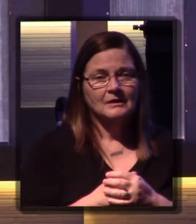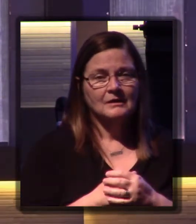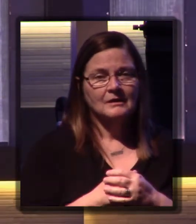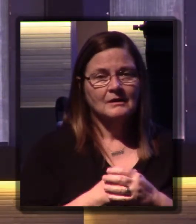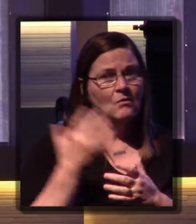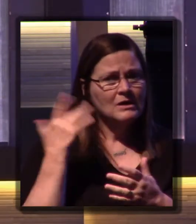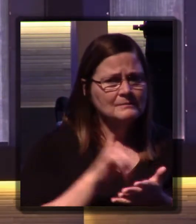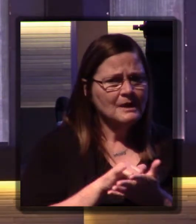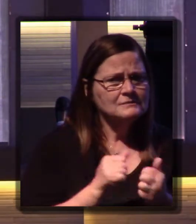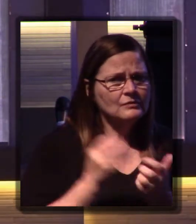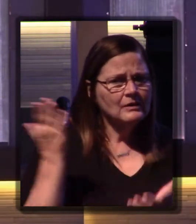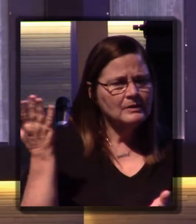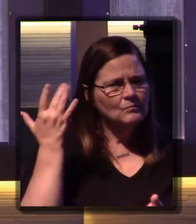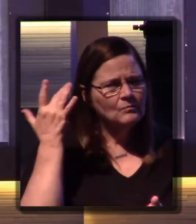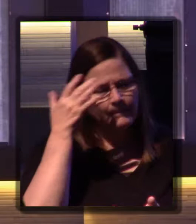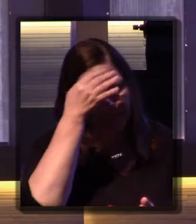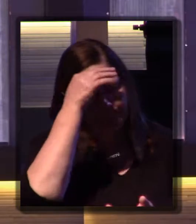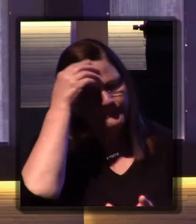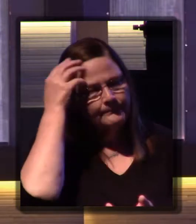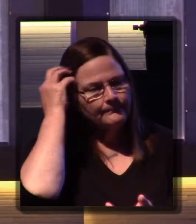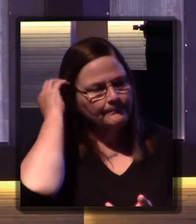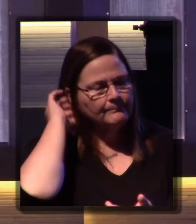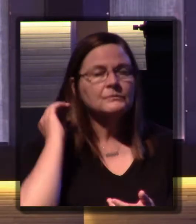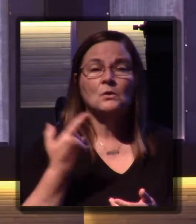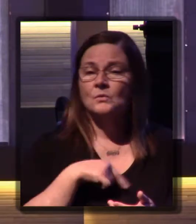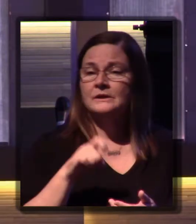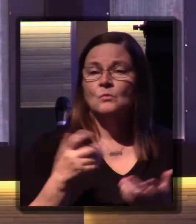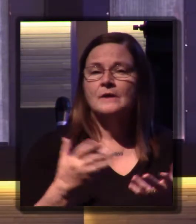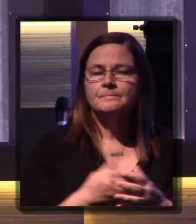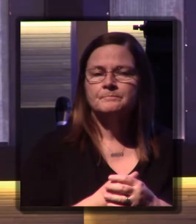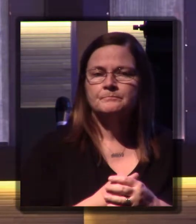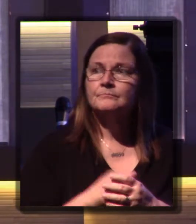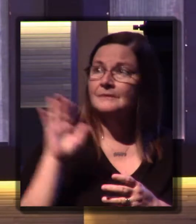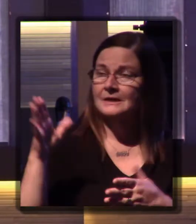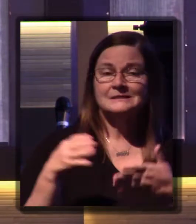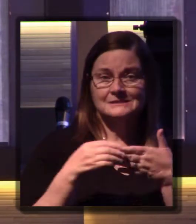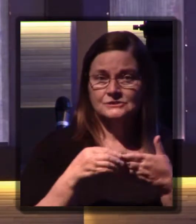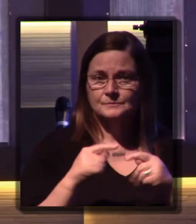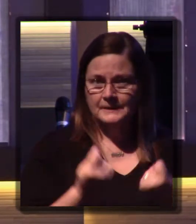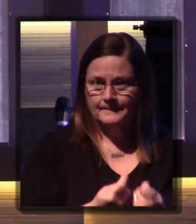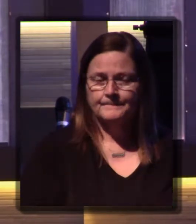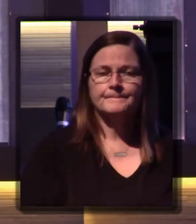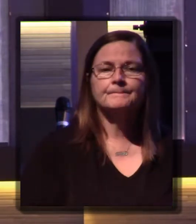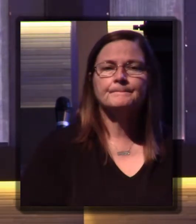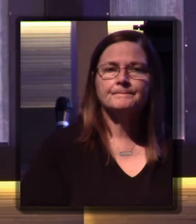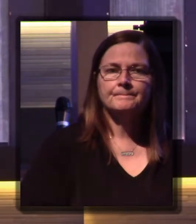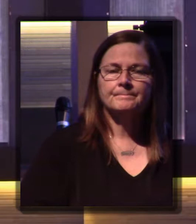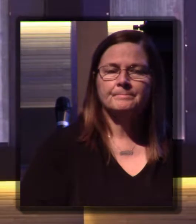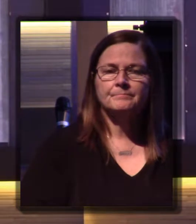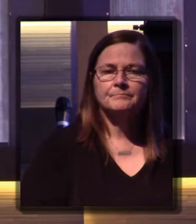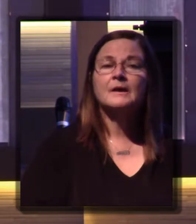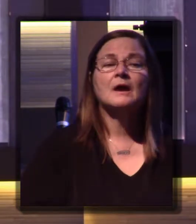impossible without God? Because we need what? His leadership team, right?